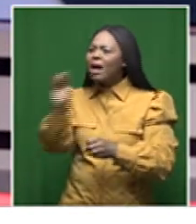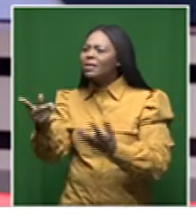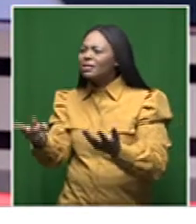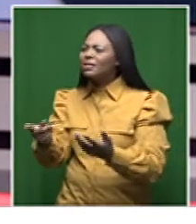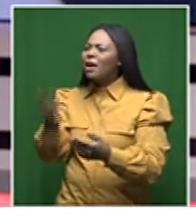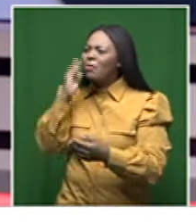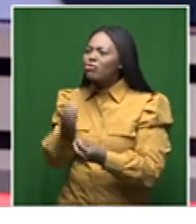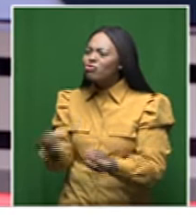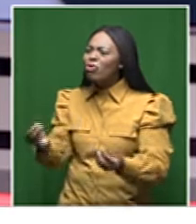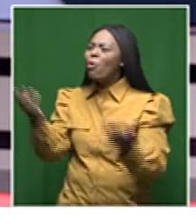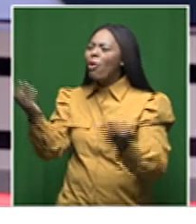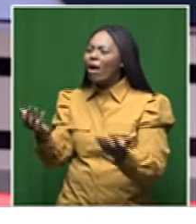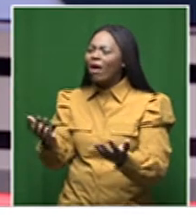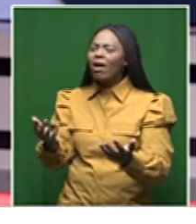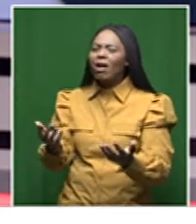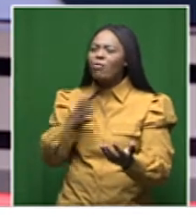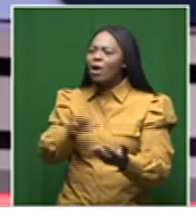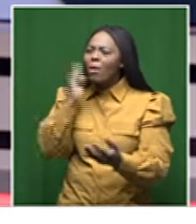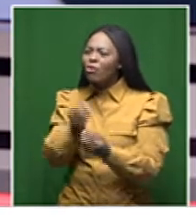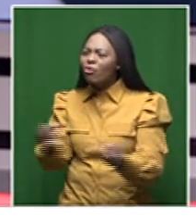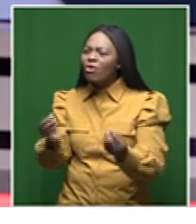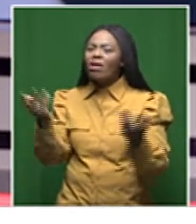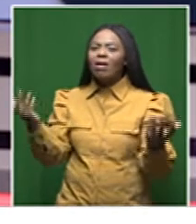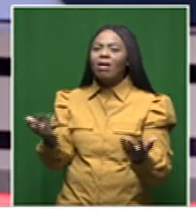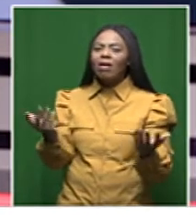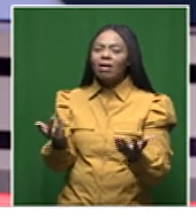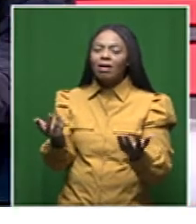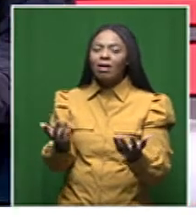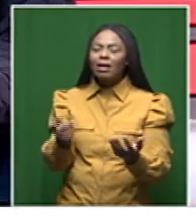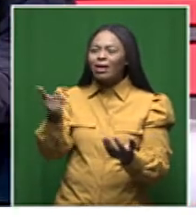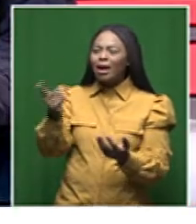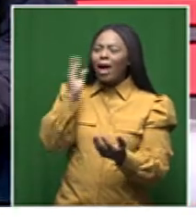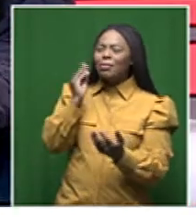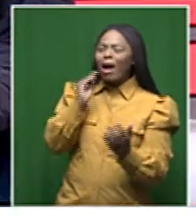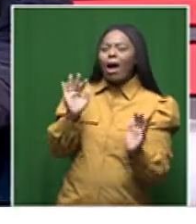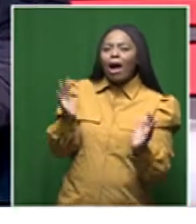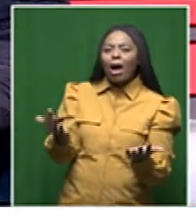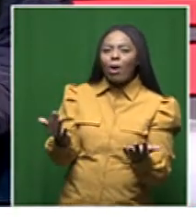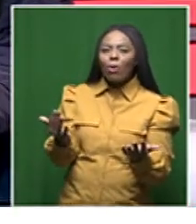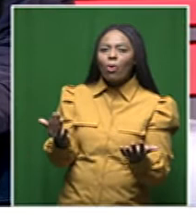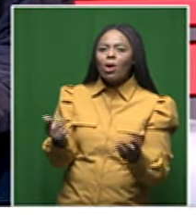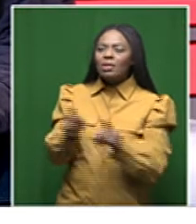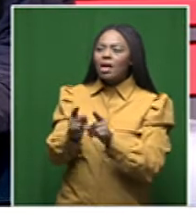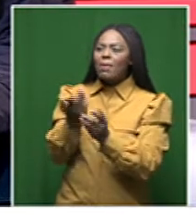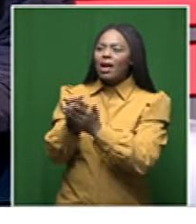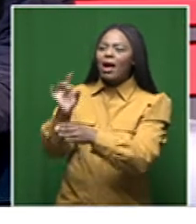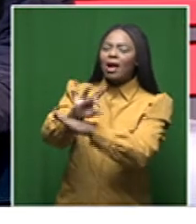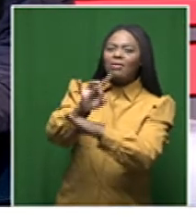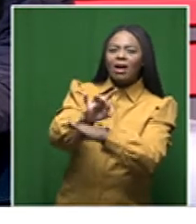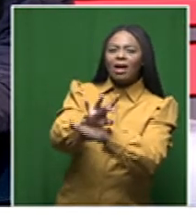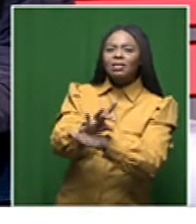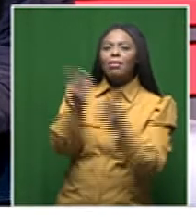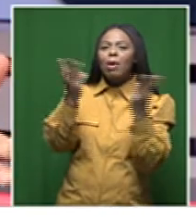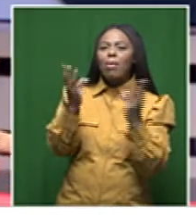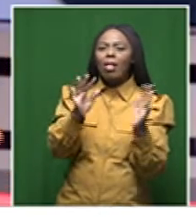would you say, now that you've had this experience, to other people or people that witness other people's relationships